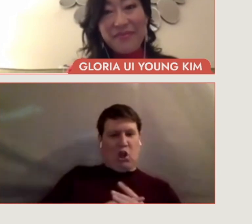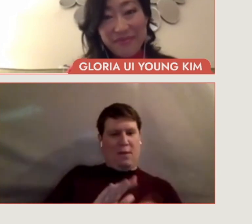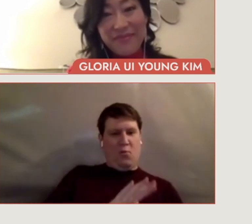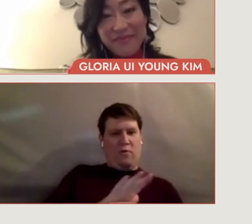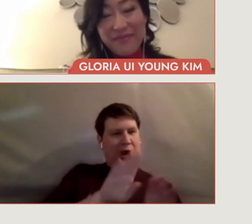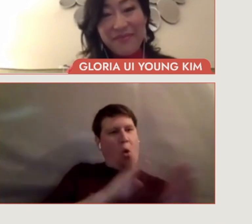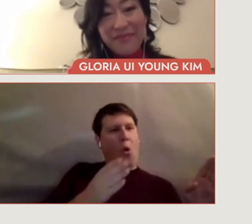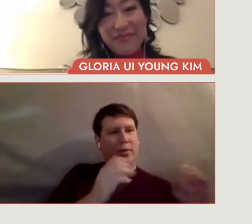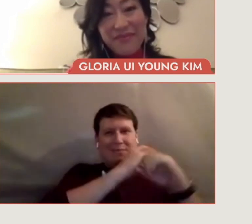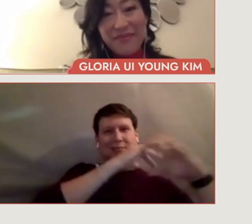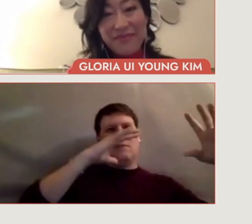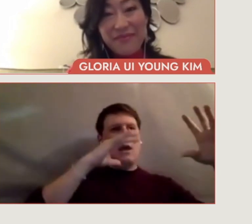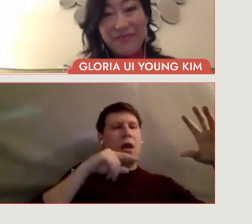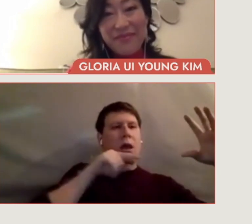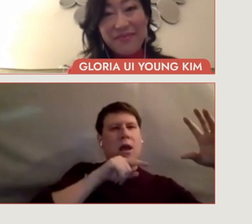right?